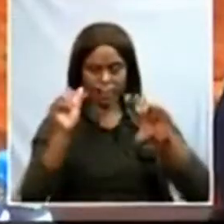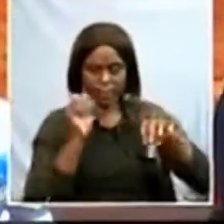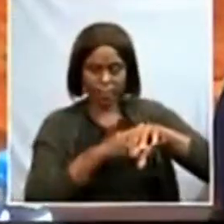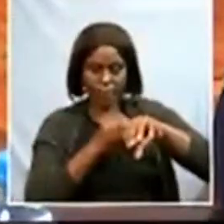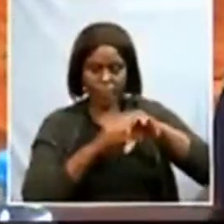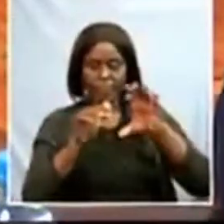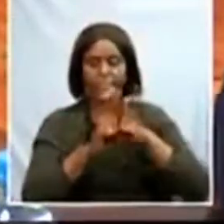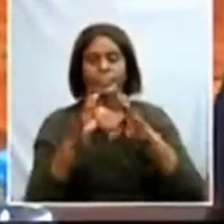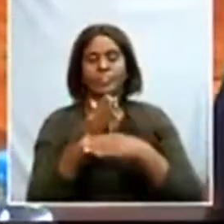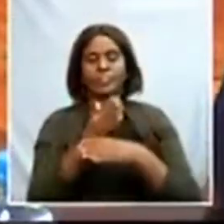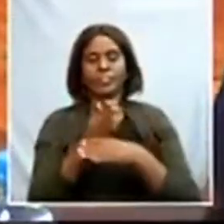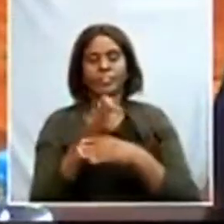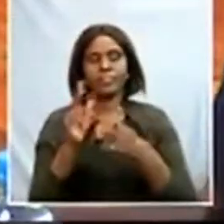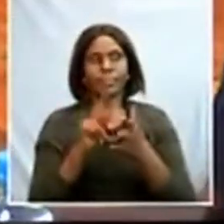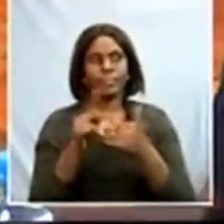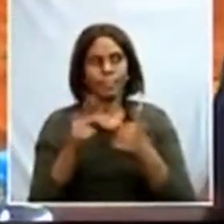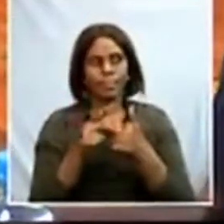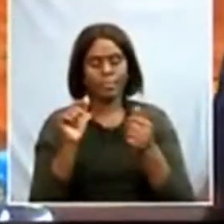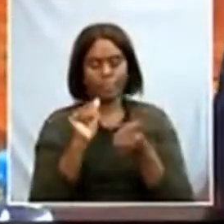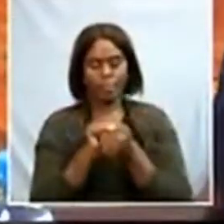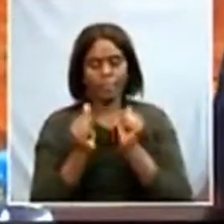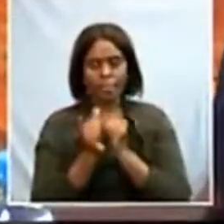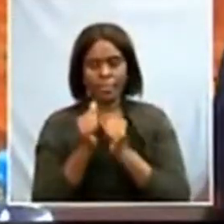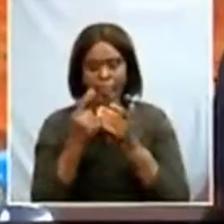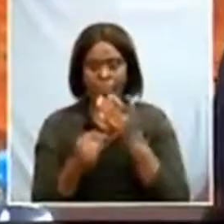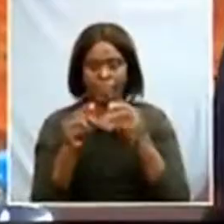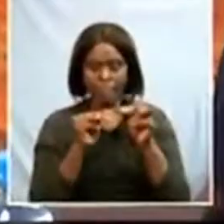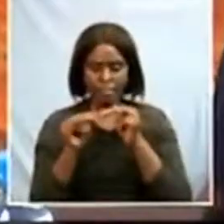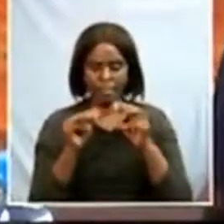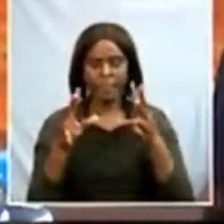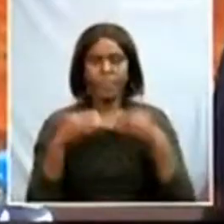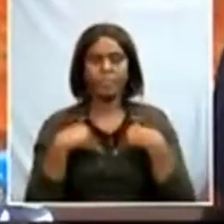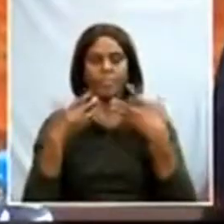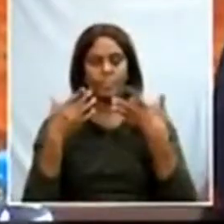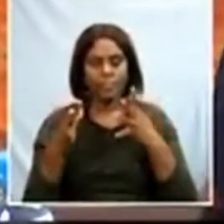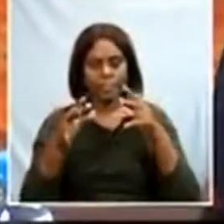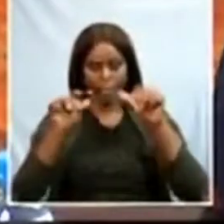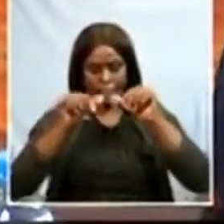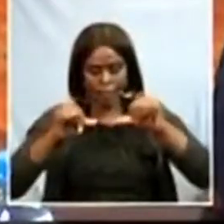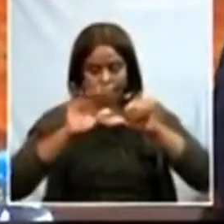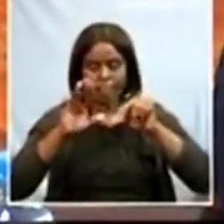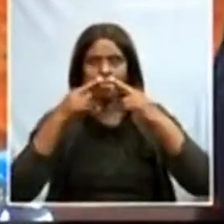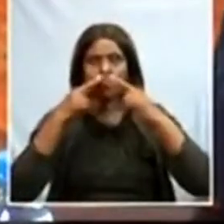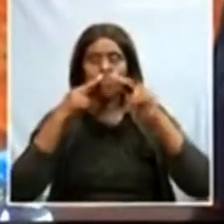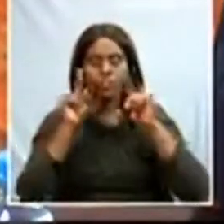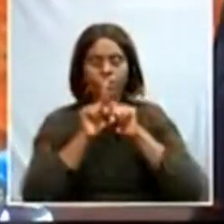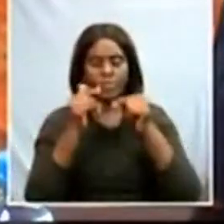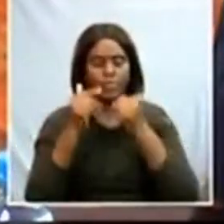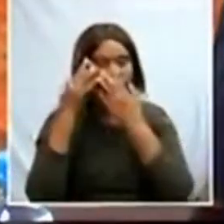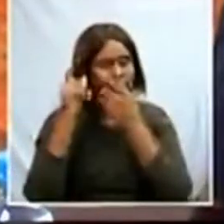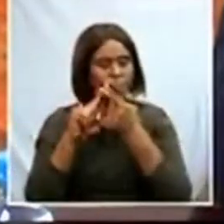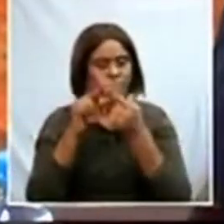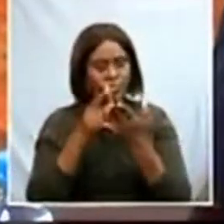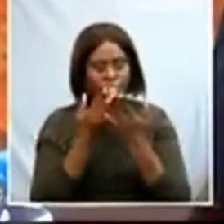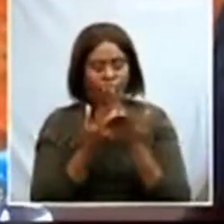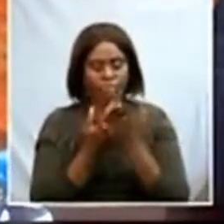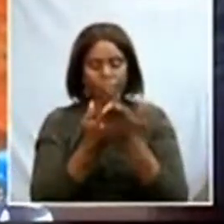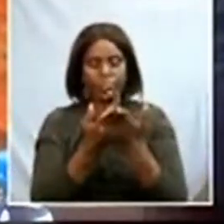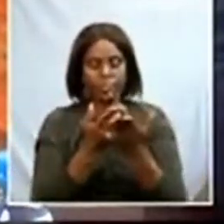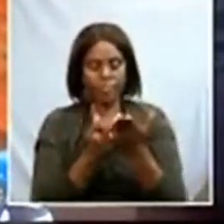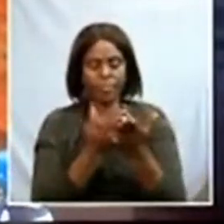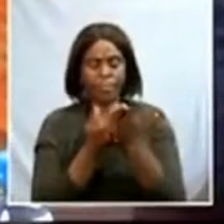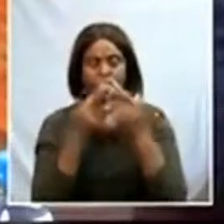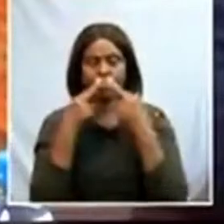venture. Cause of query, management acknowledges the auditor's findings and wish to submit that the cause of query was